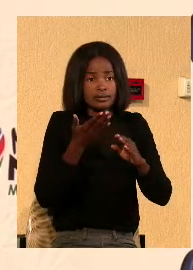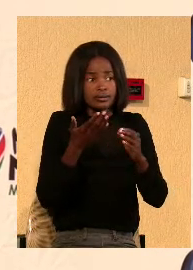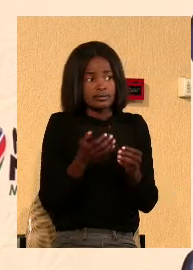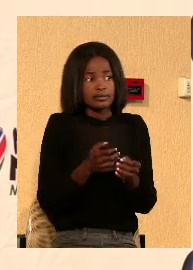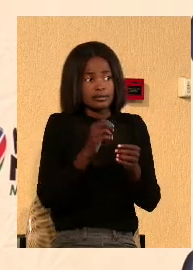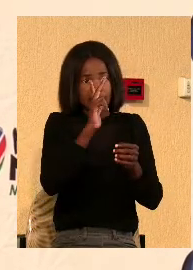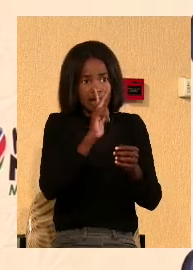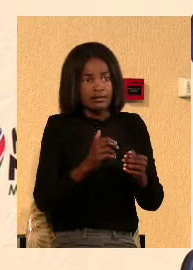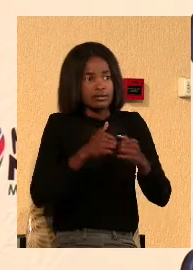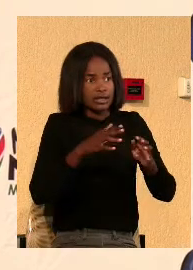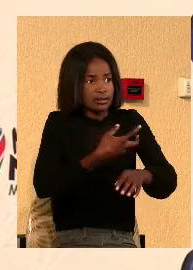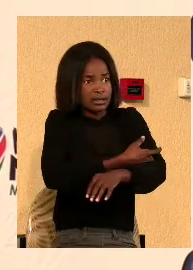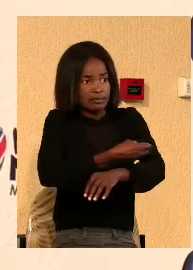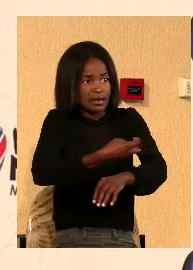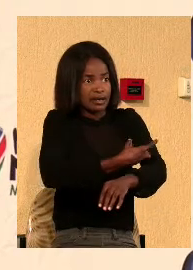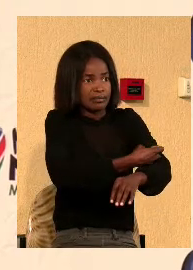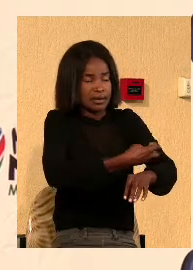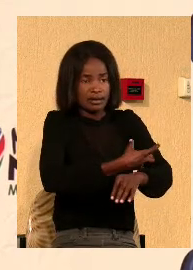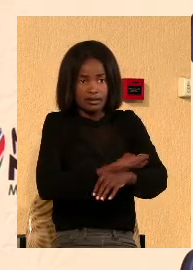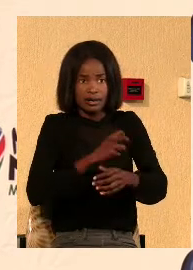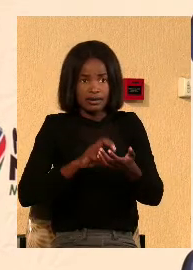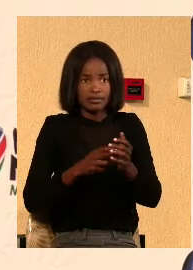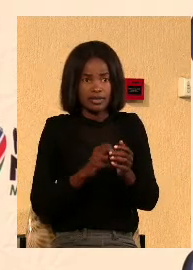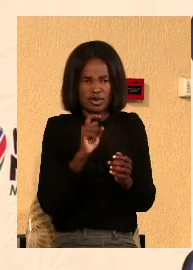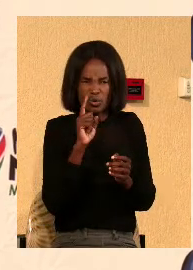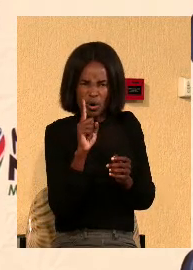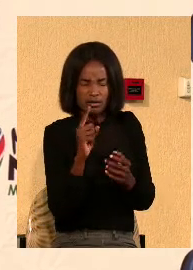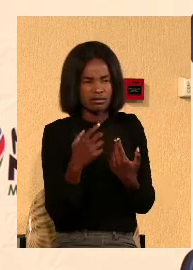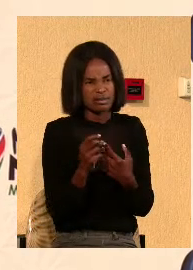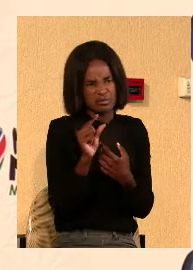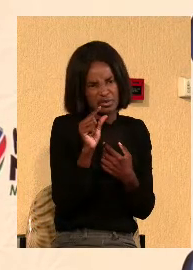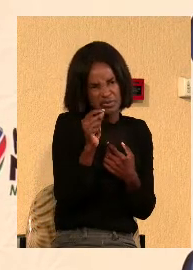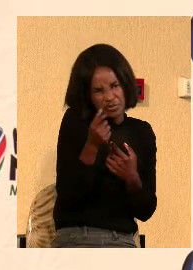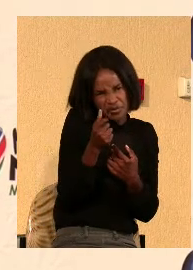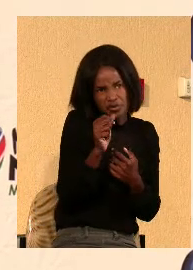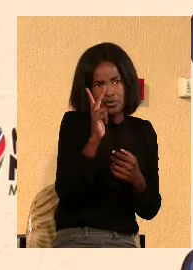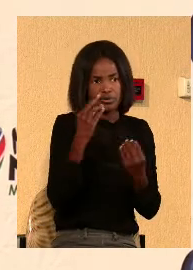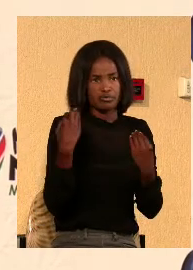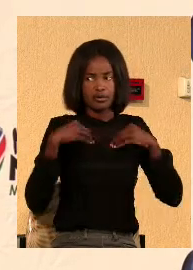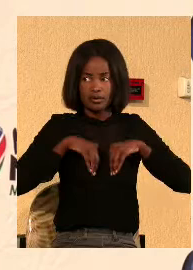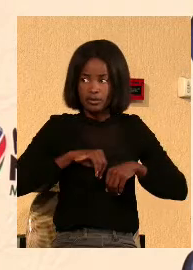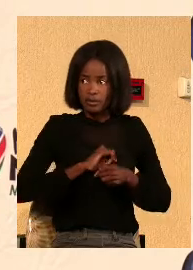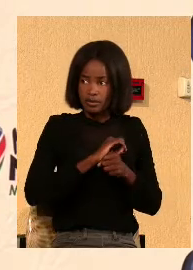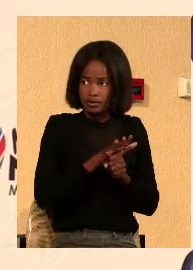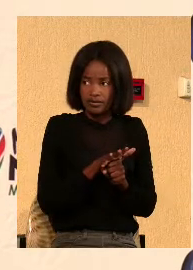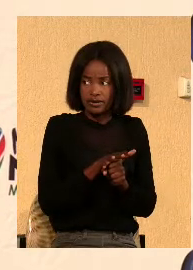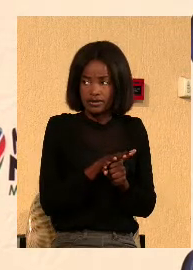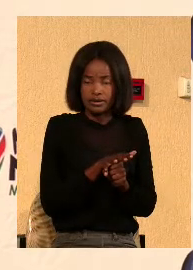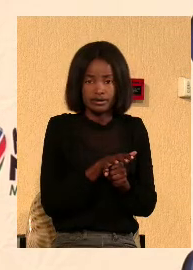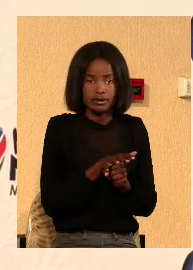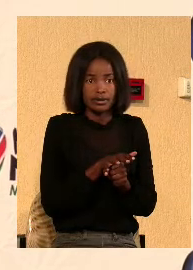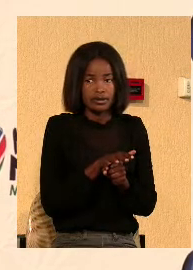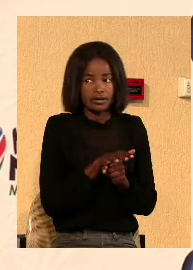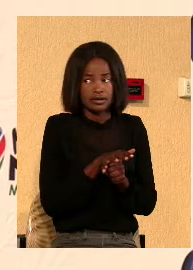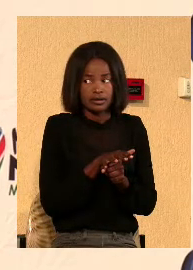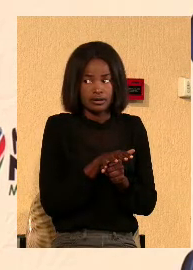cases. This is where you have one or a few number of cases, and these cases have basically